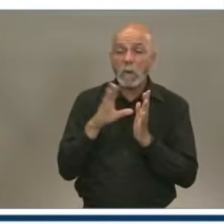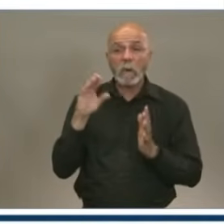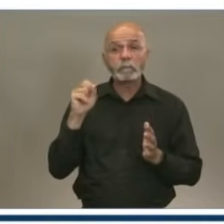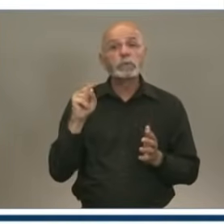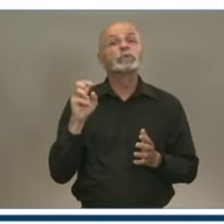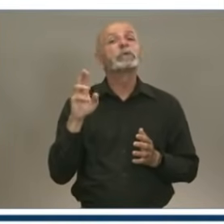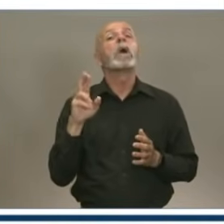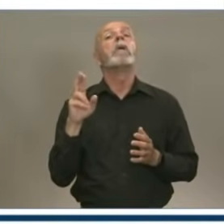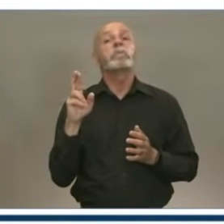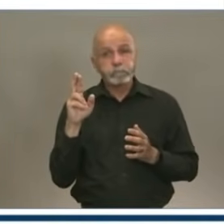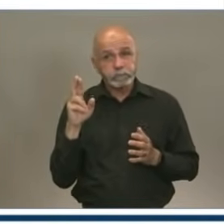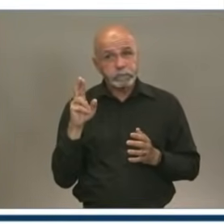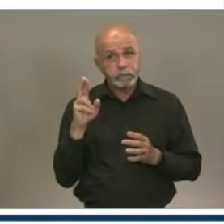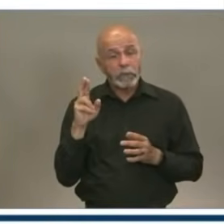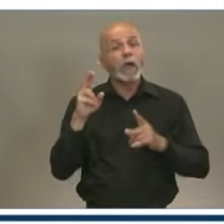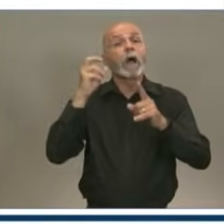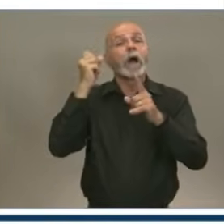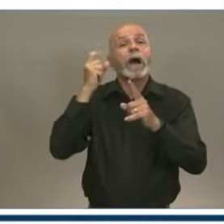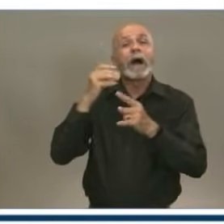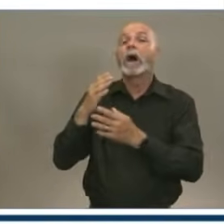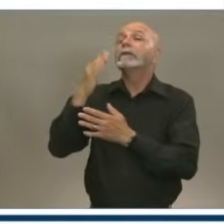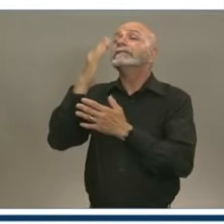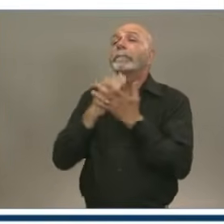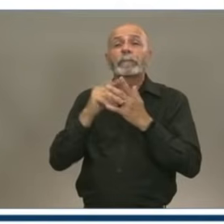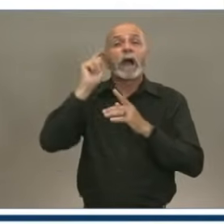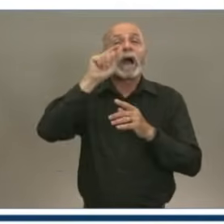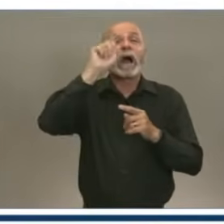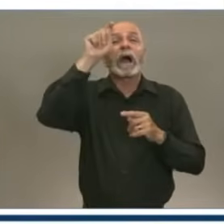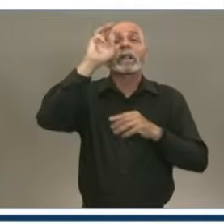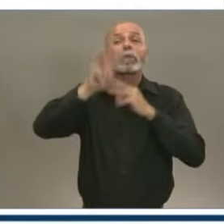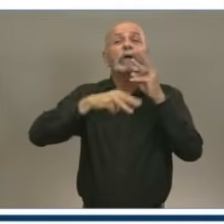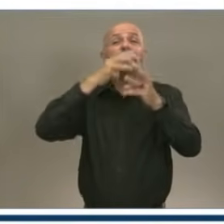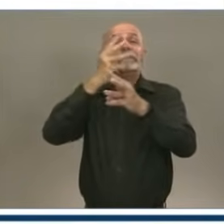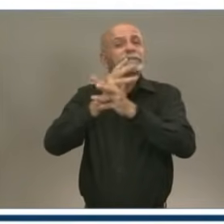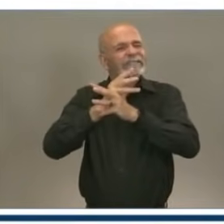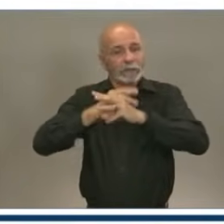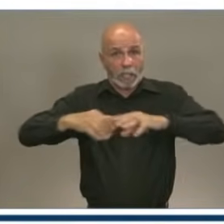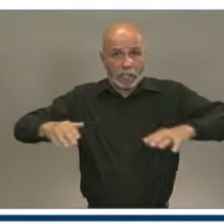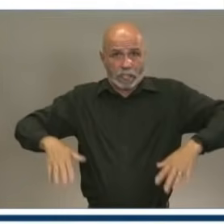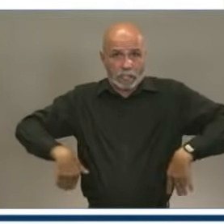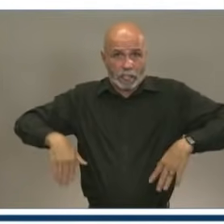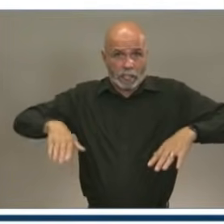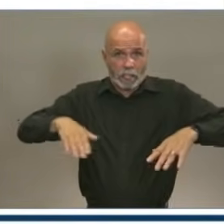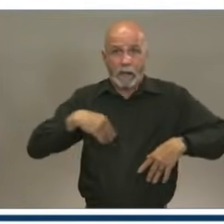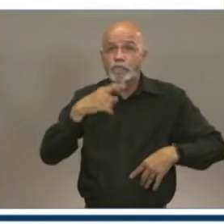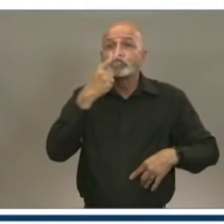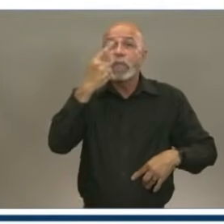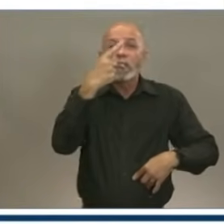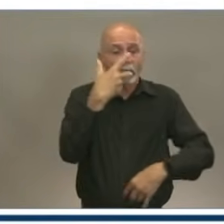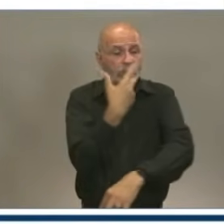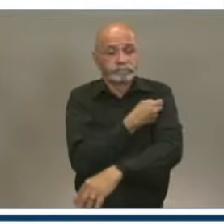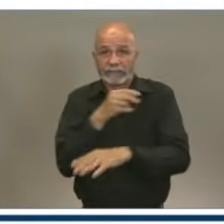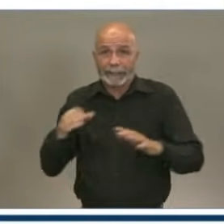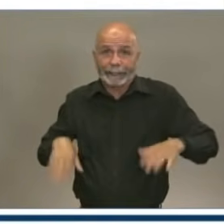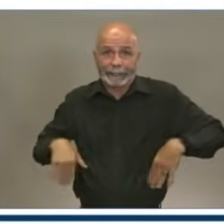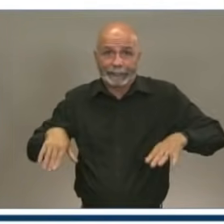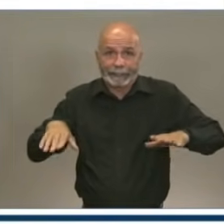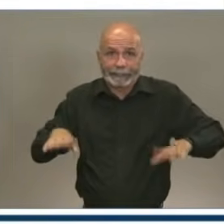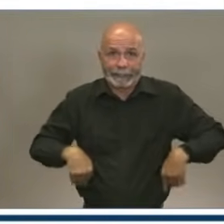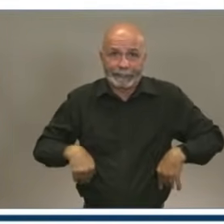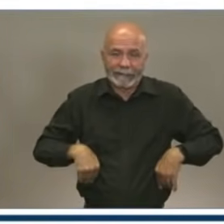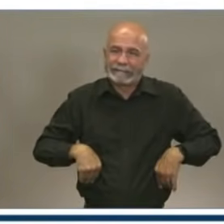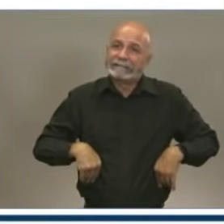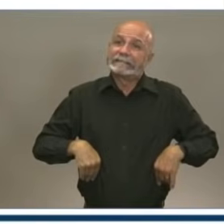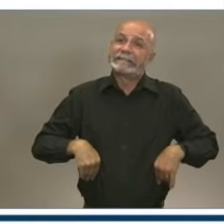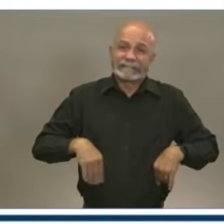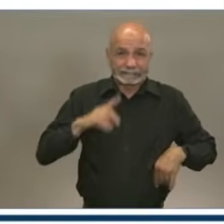that haven't even had a single dose of vaccine. And ultimately, Nova Scotia, Canada remains vulnerable if large parts of the